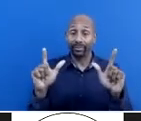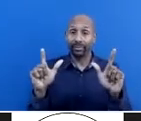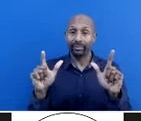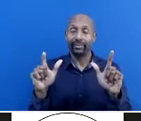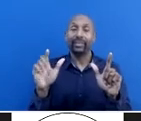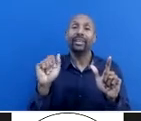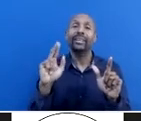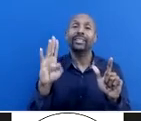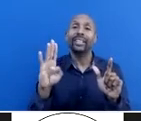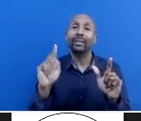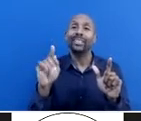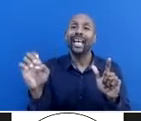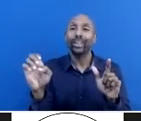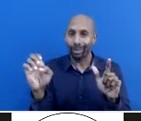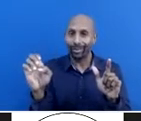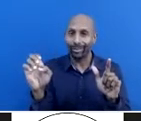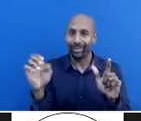told y'all I was going to ask you questions.